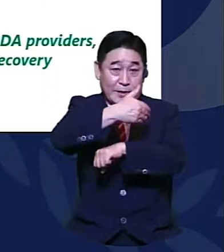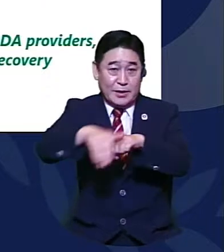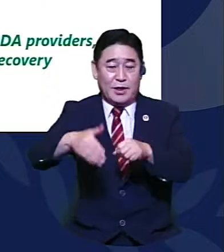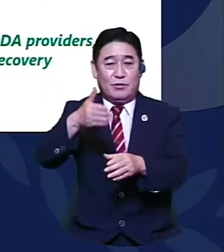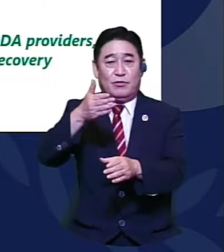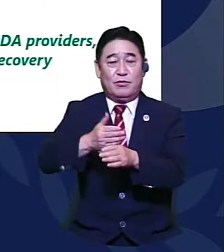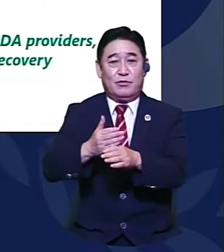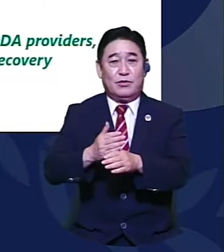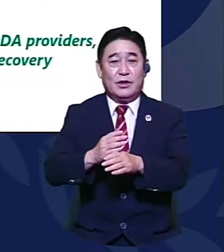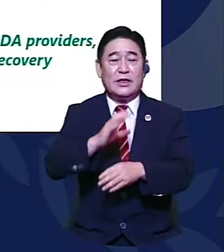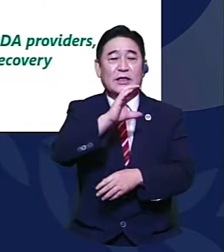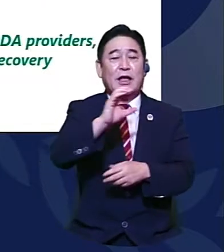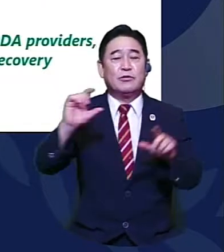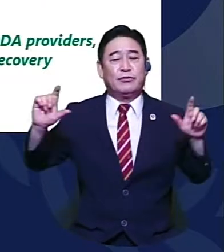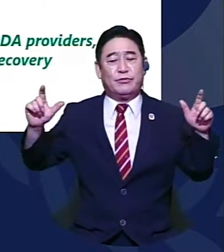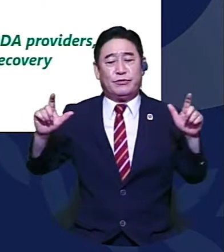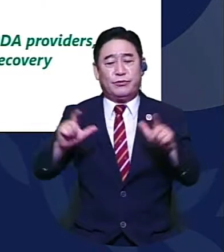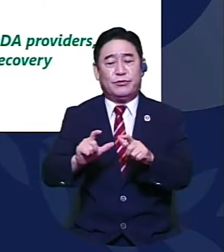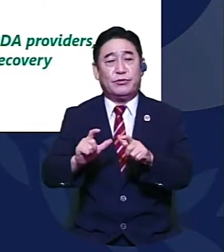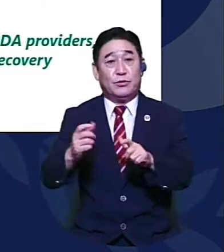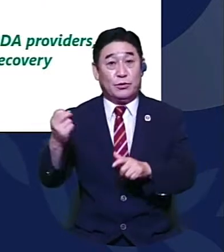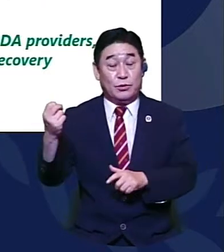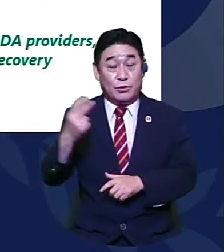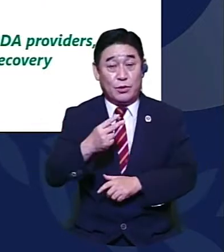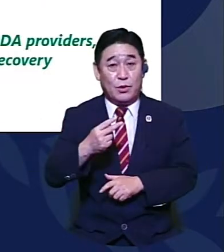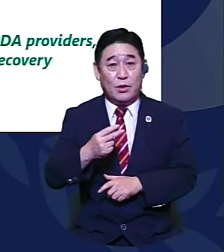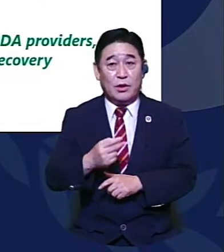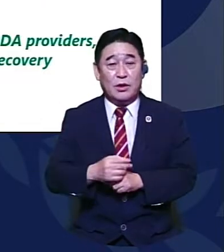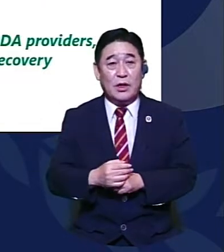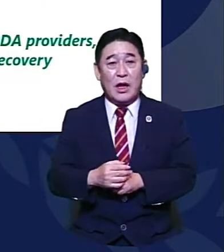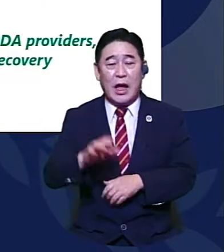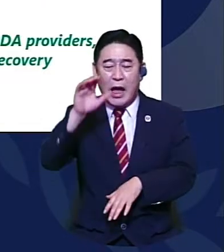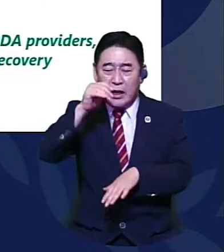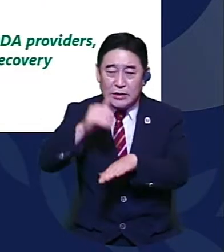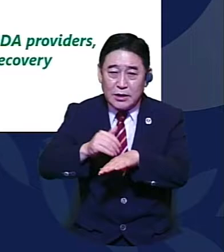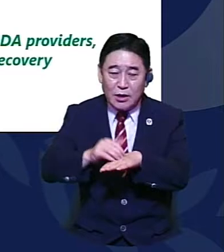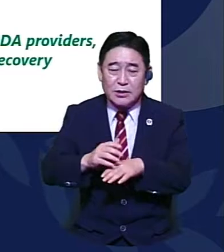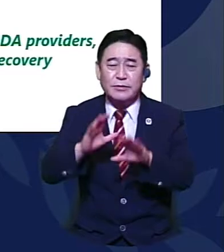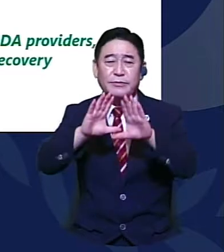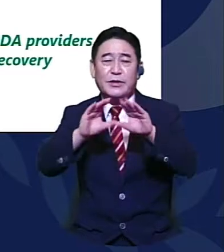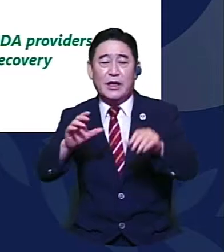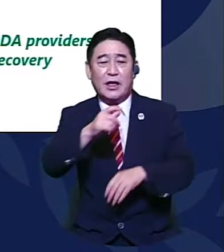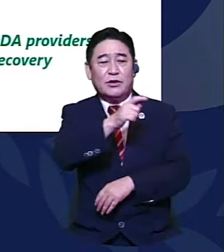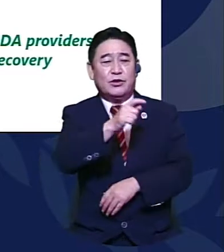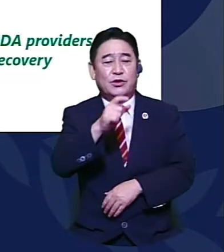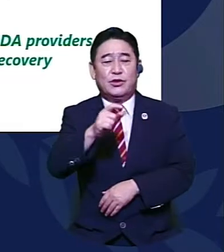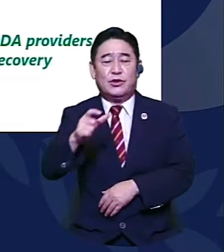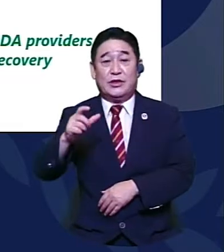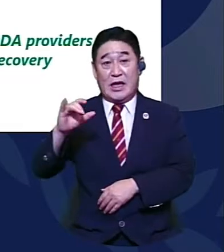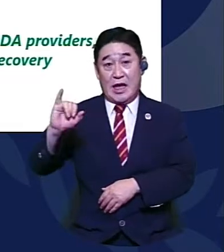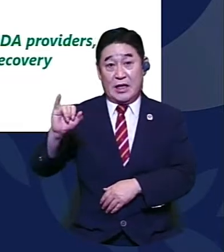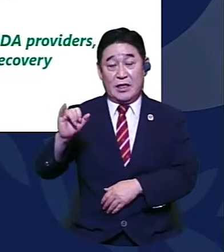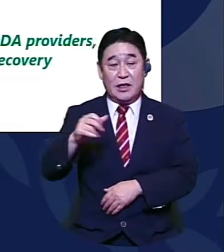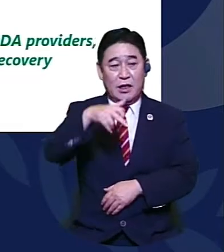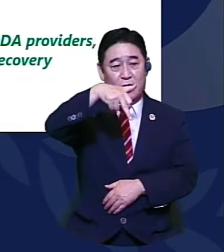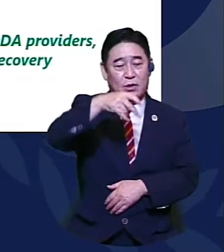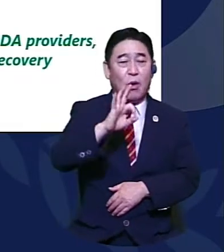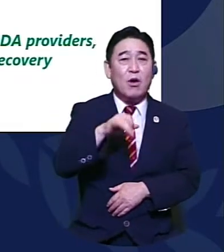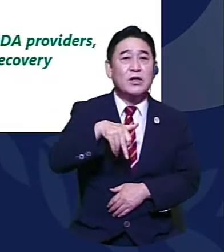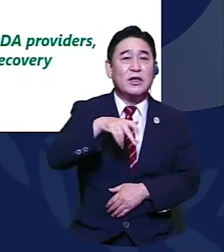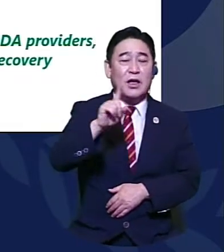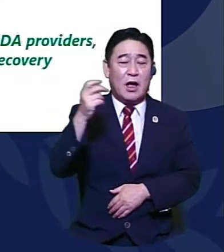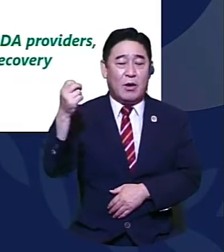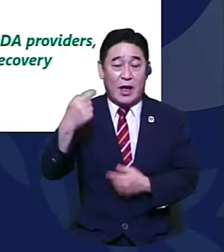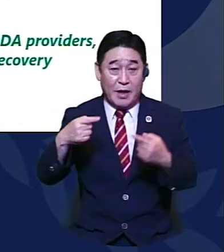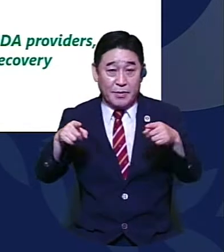adaptation. And GGI is pleased to work closely with KOICA and other Korean ODA providers. We believe